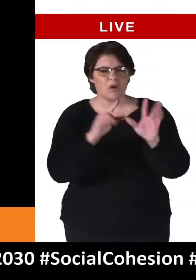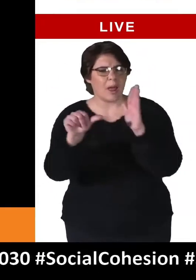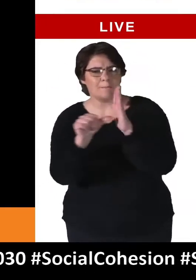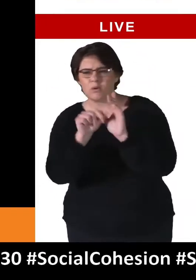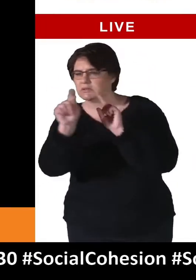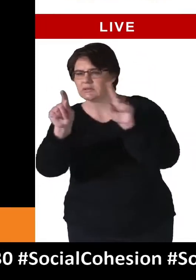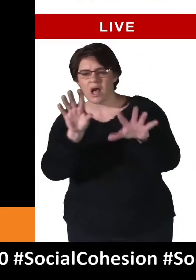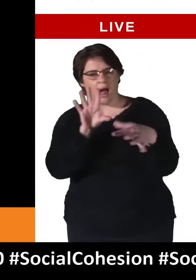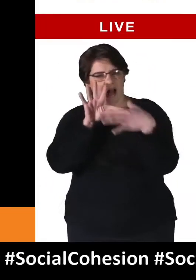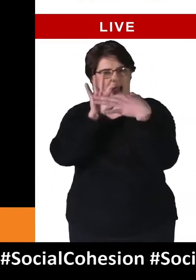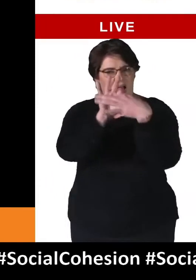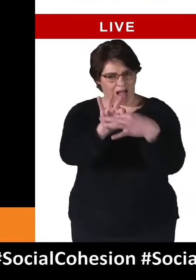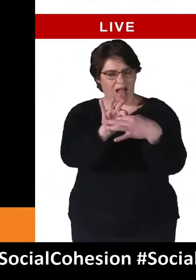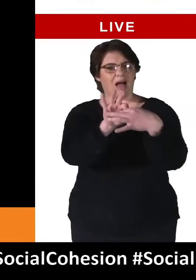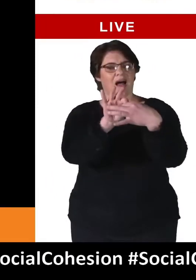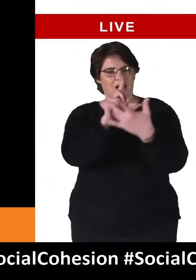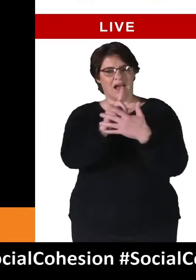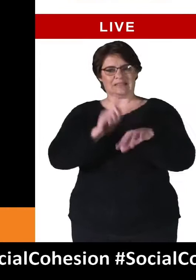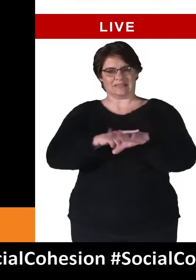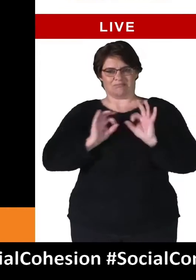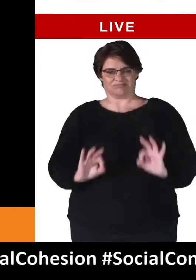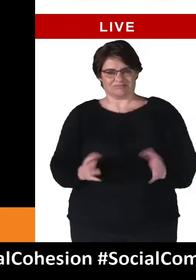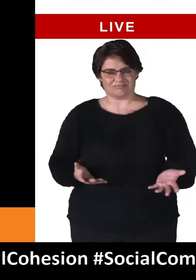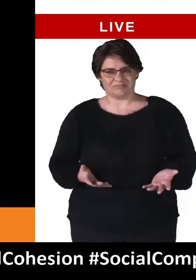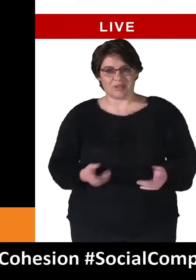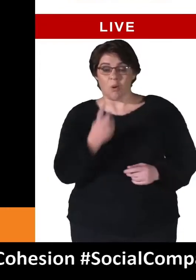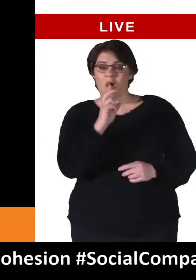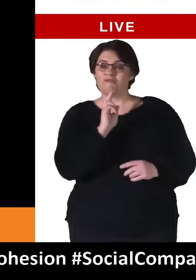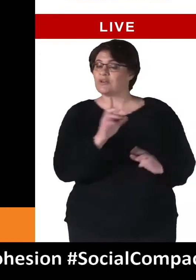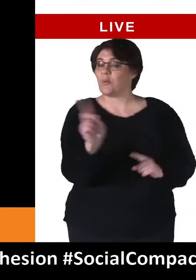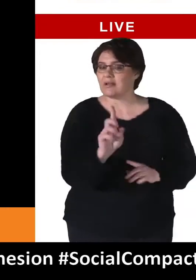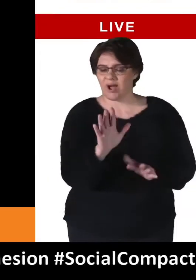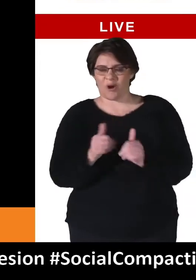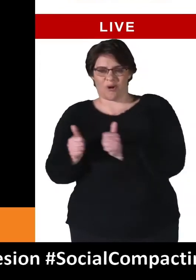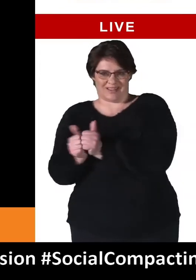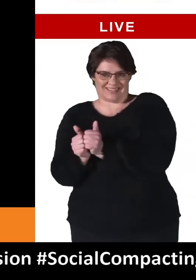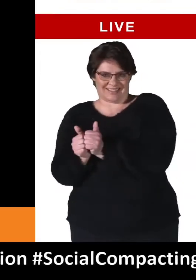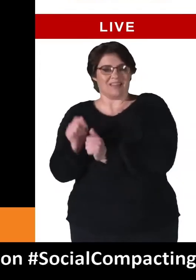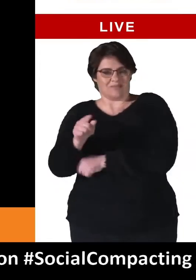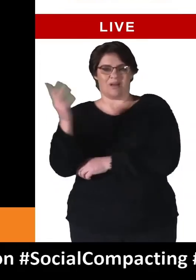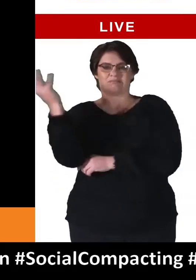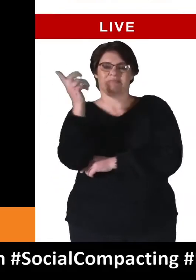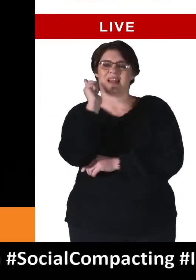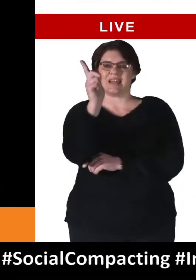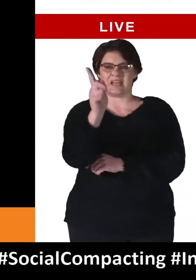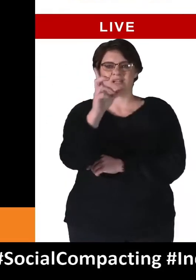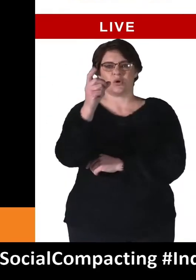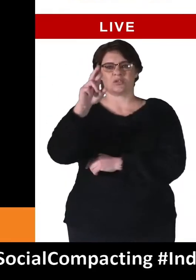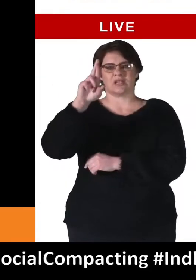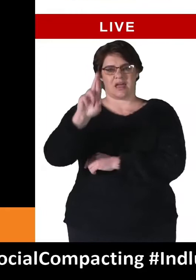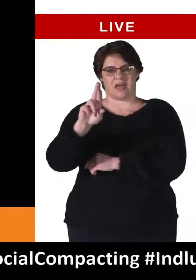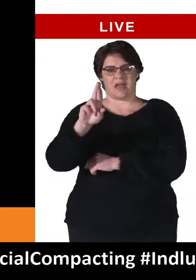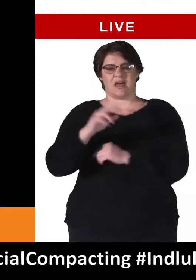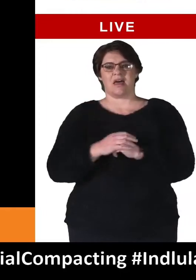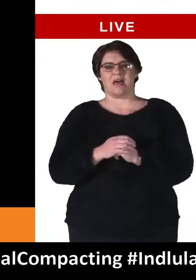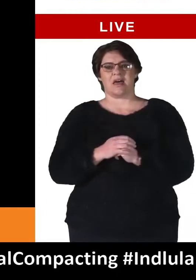timely relevance of scenario work. One such voice is my colleague who is going to be speaking later, Dr. Padili